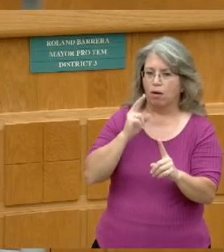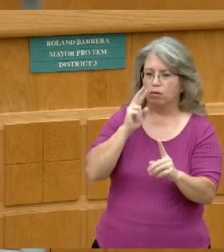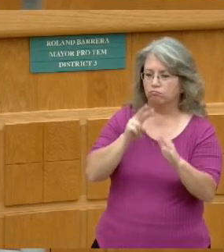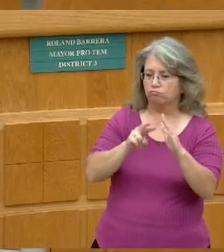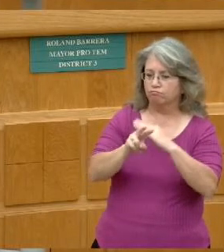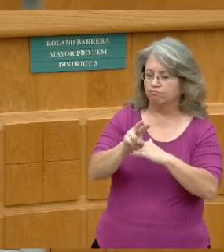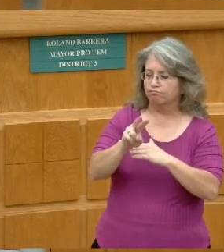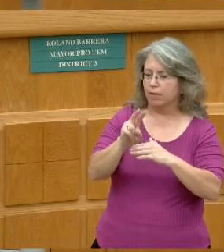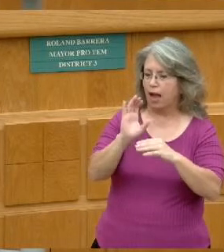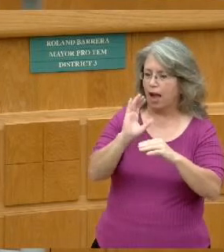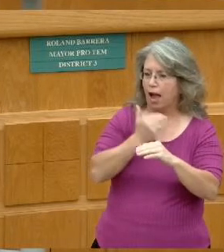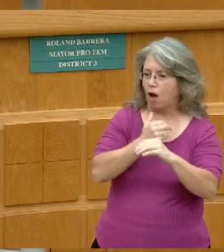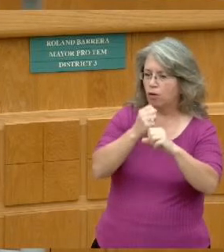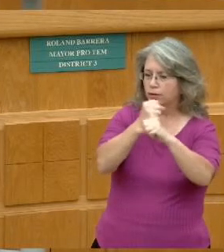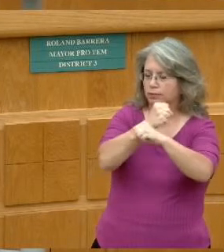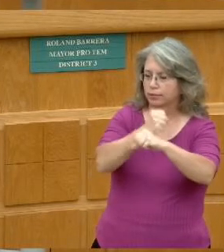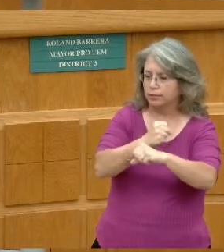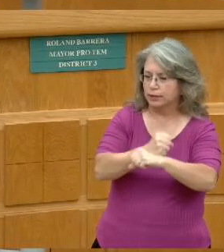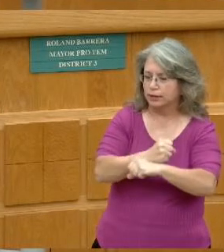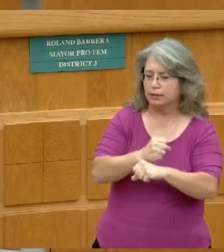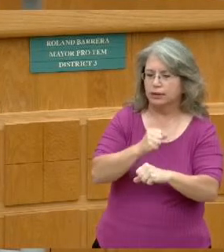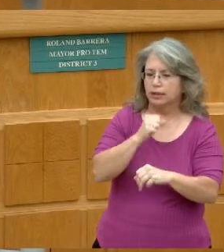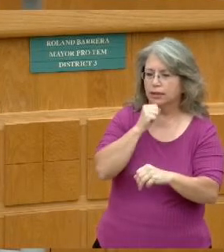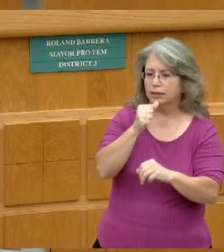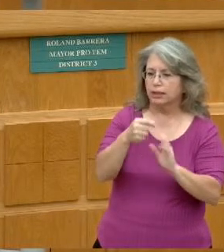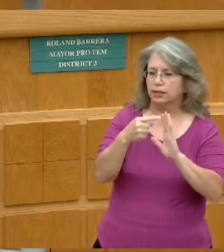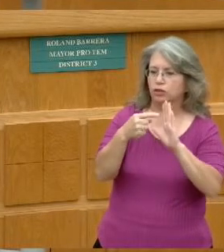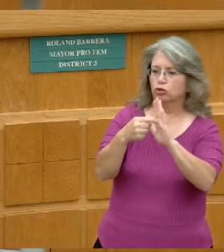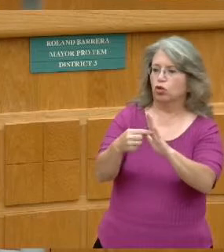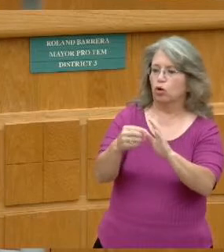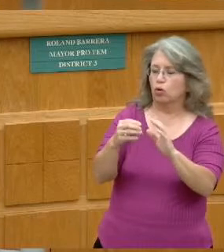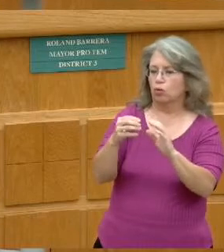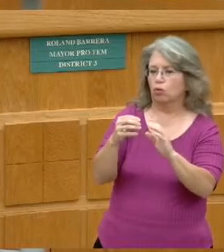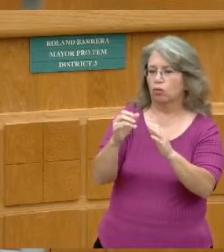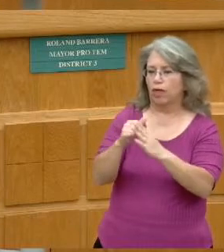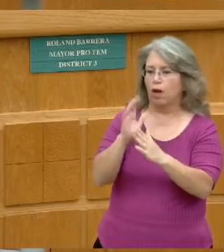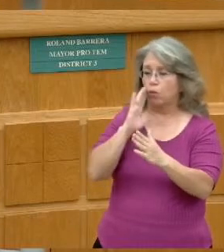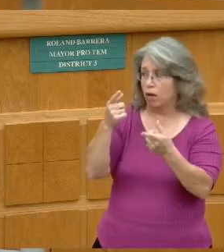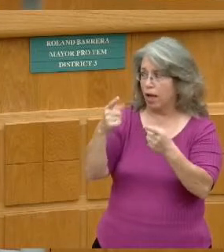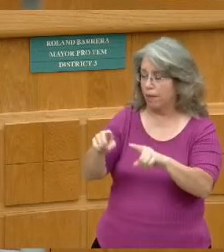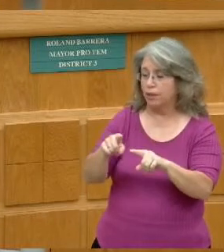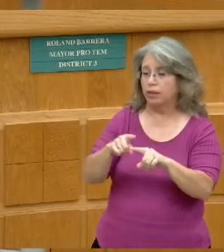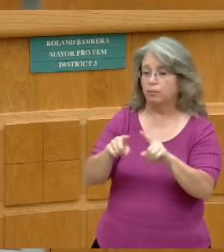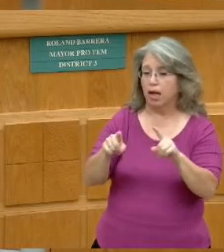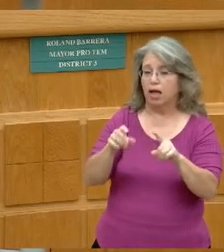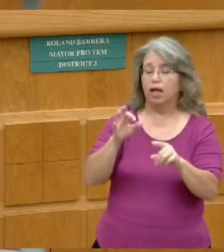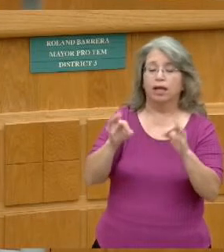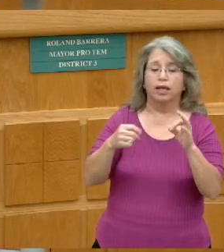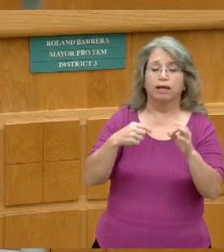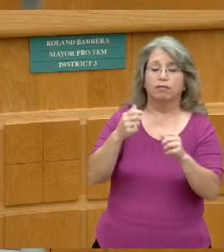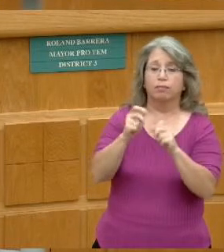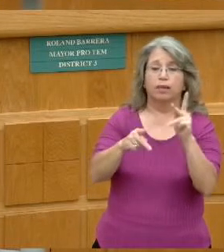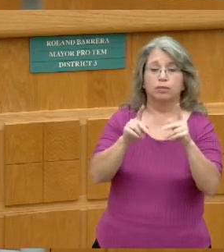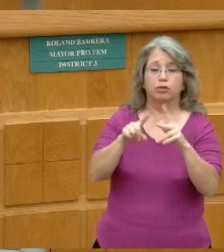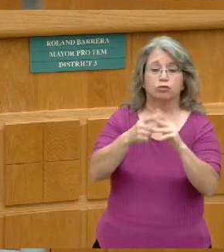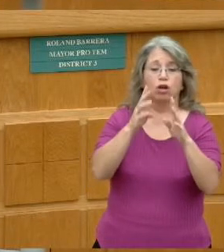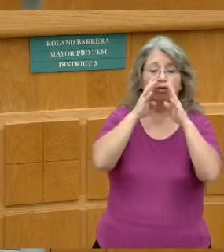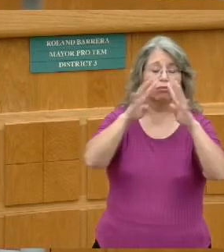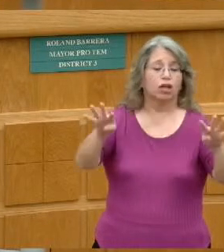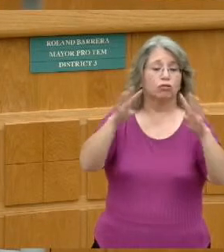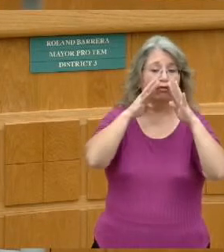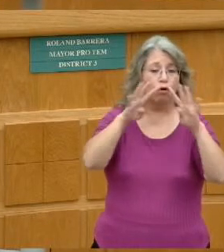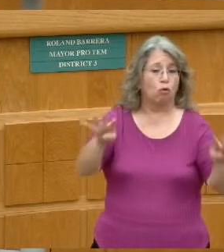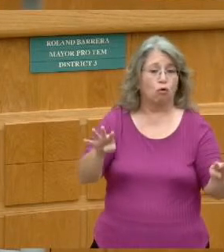But if we let the models run longer and let everybody's behavior stay the same, then that's the trend that we seem to be on right